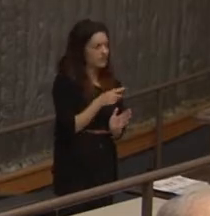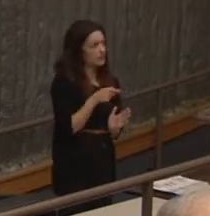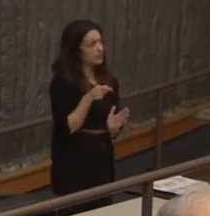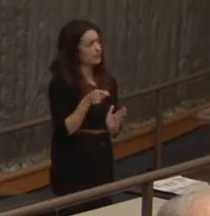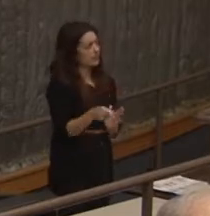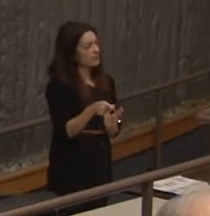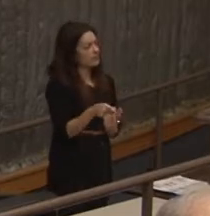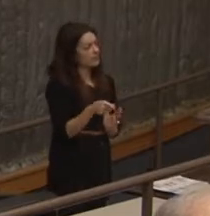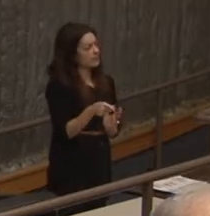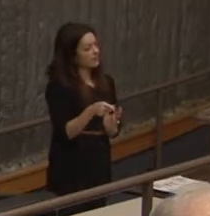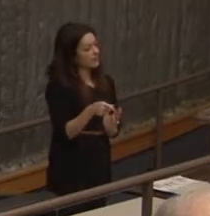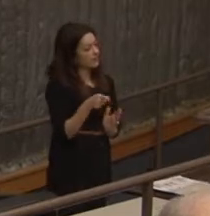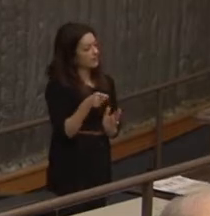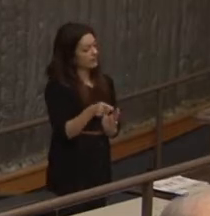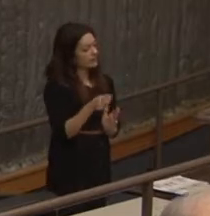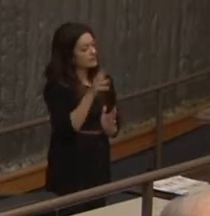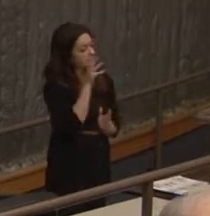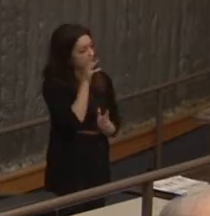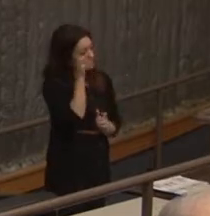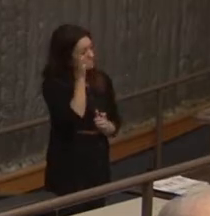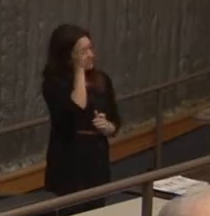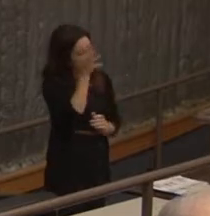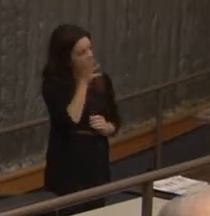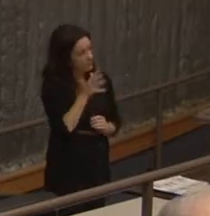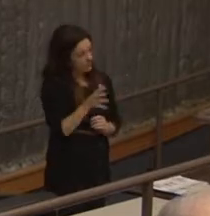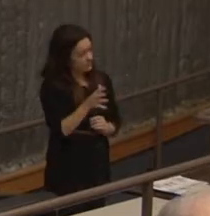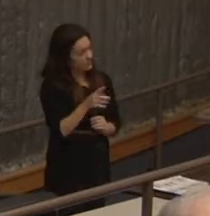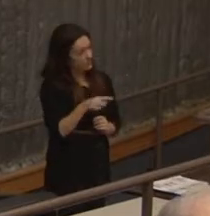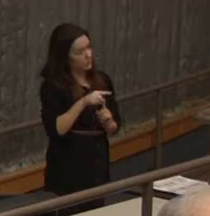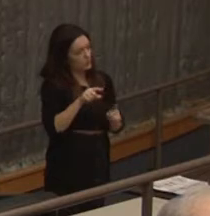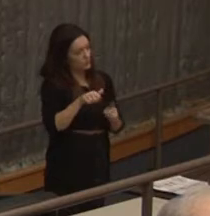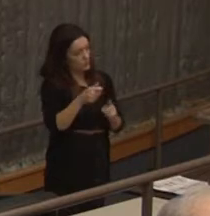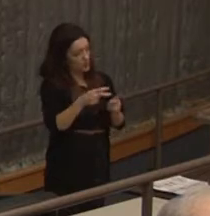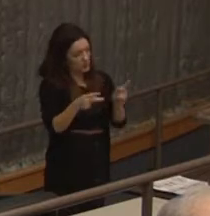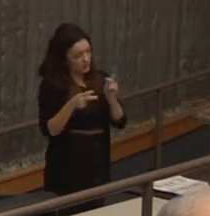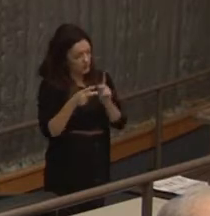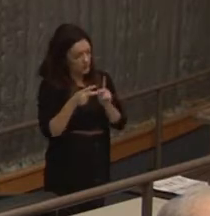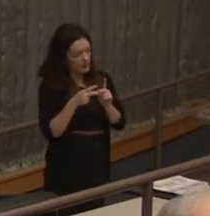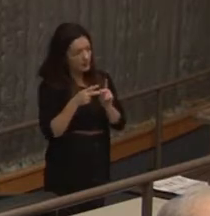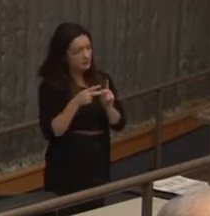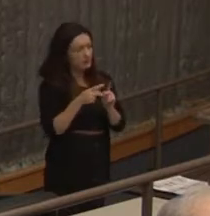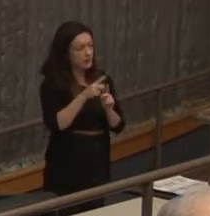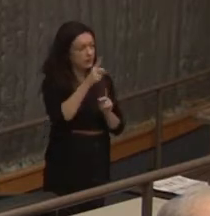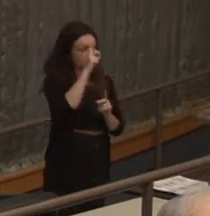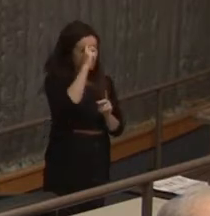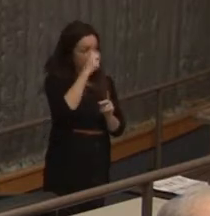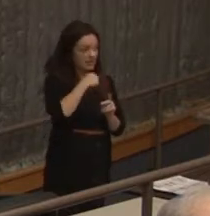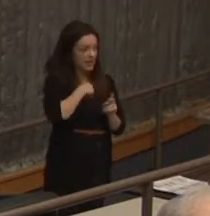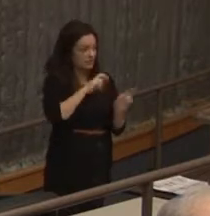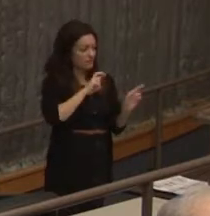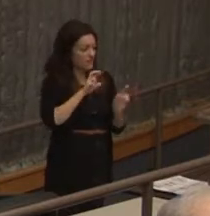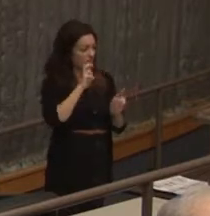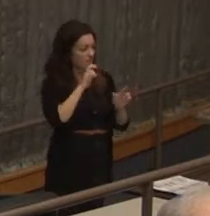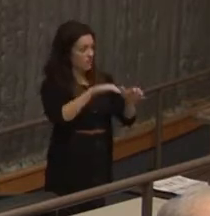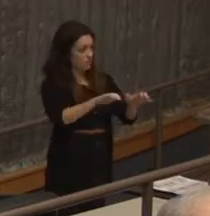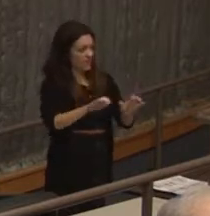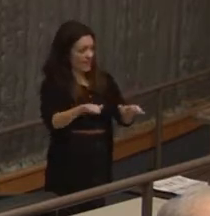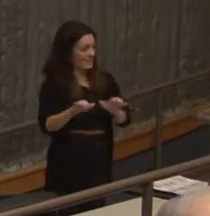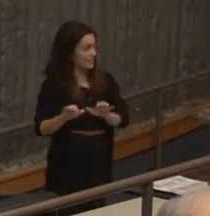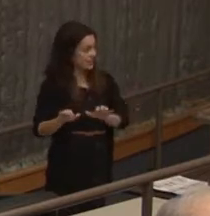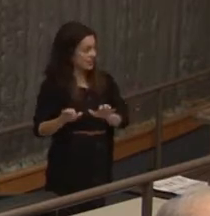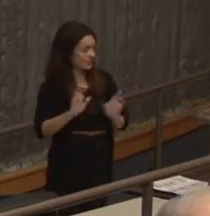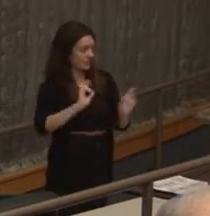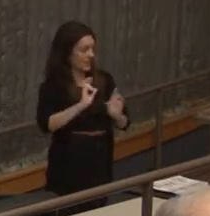that later, to a suburb of Vilna where the Germans had prepared mass graves and they were shot.